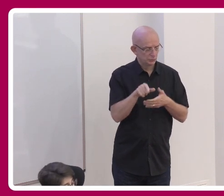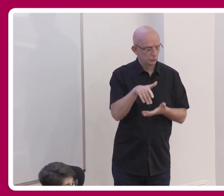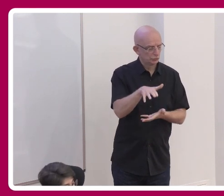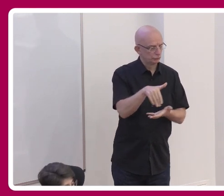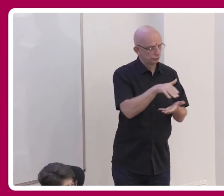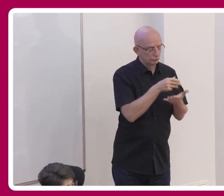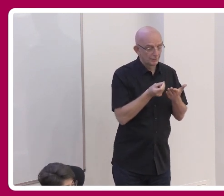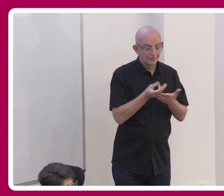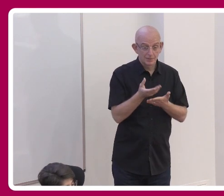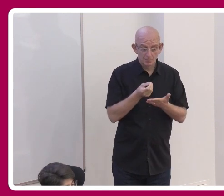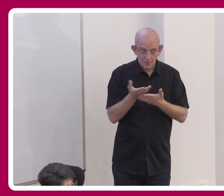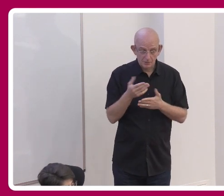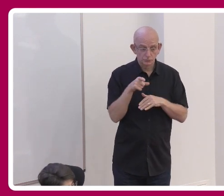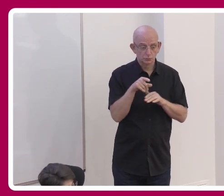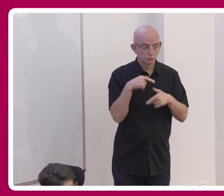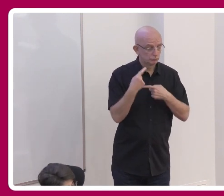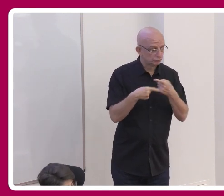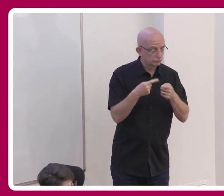of a cycle. And